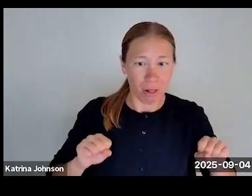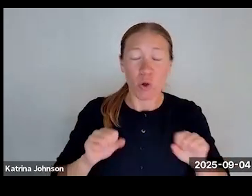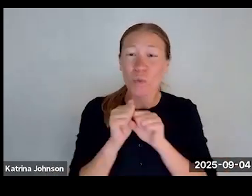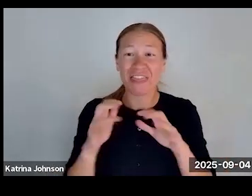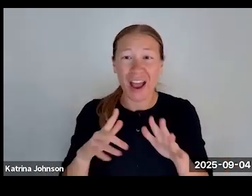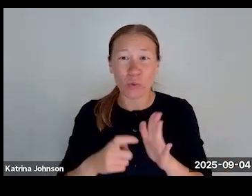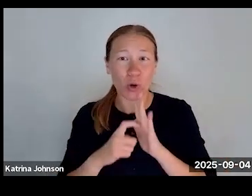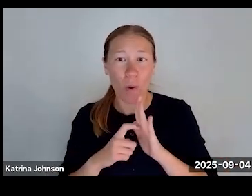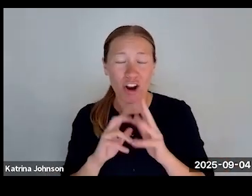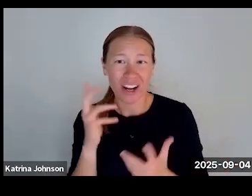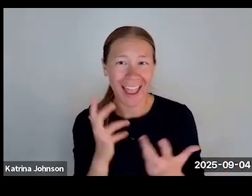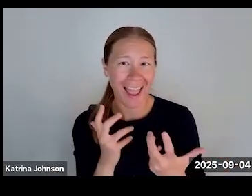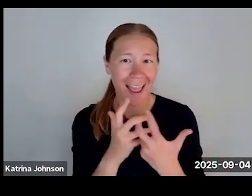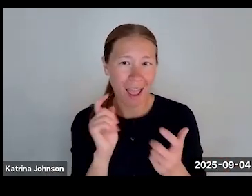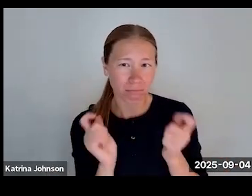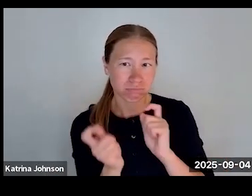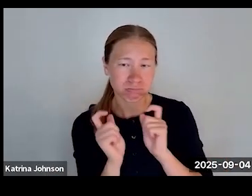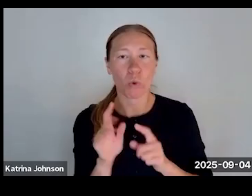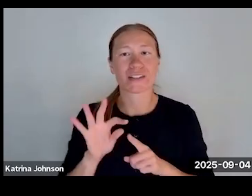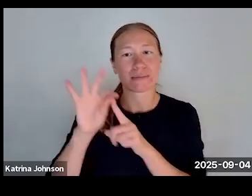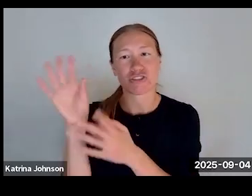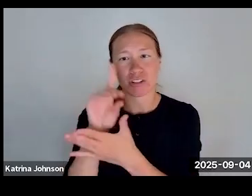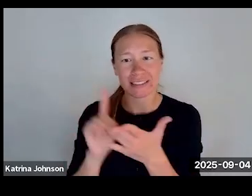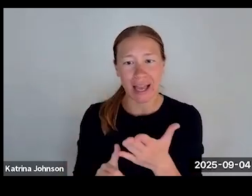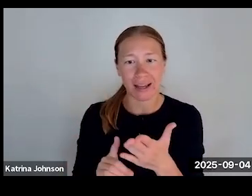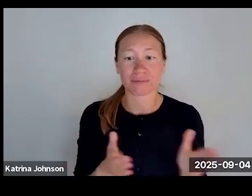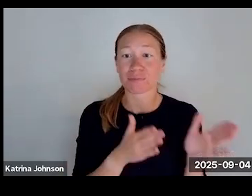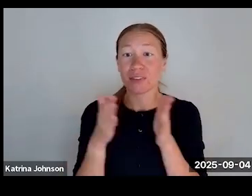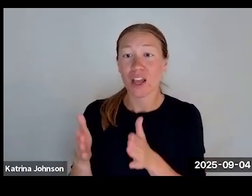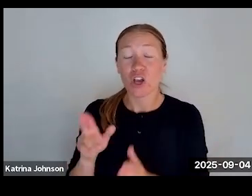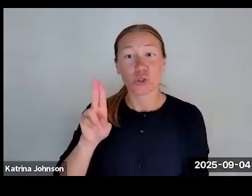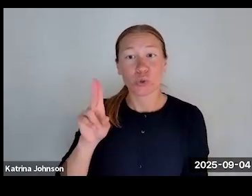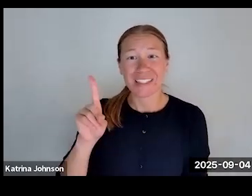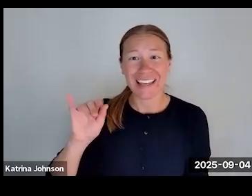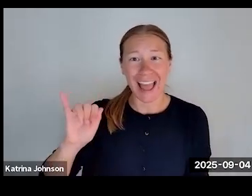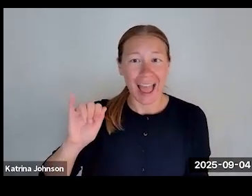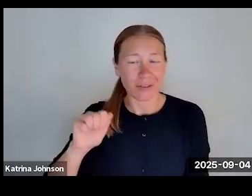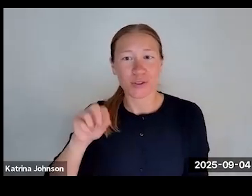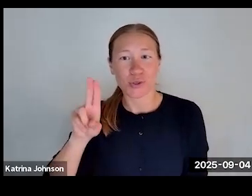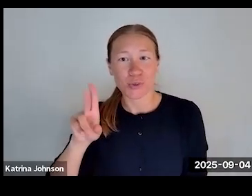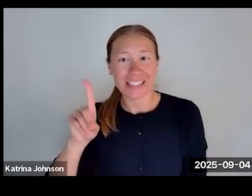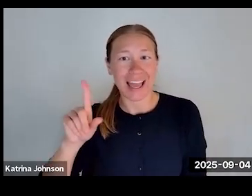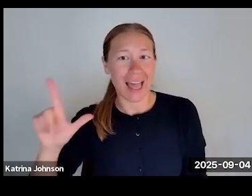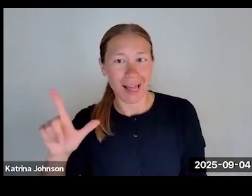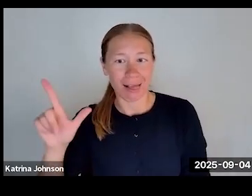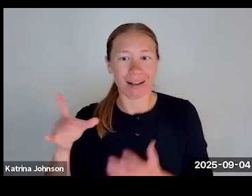or specialized design. UDL guidelines focus on the foundation of